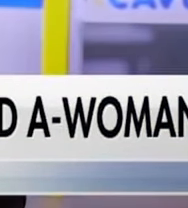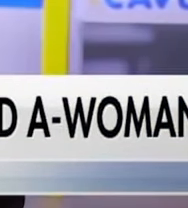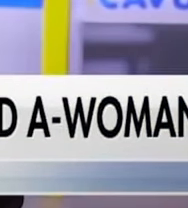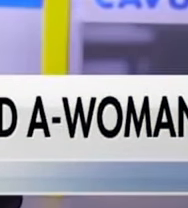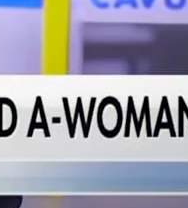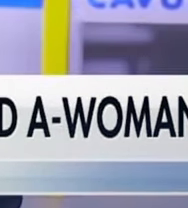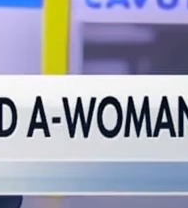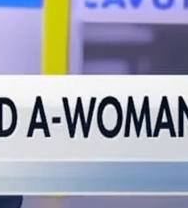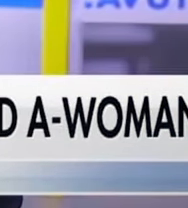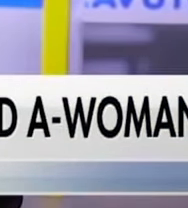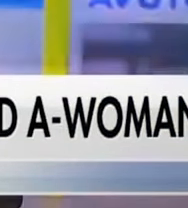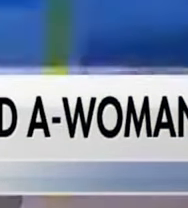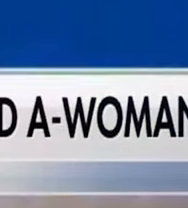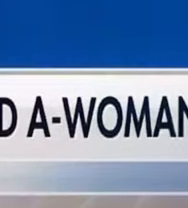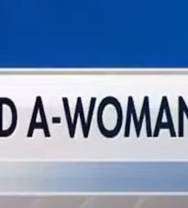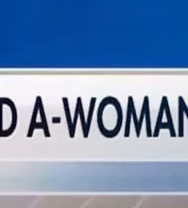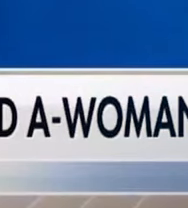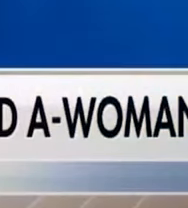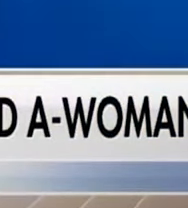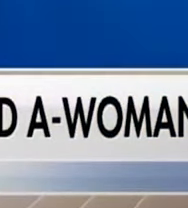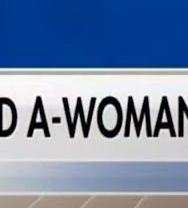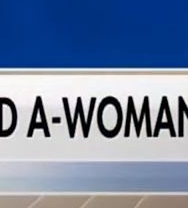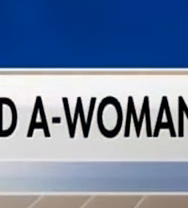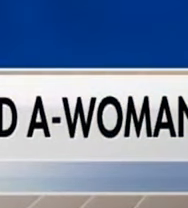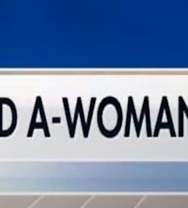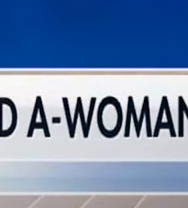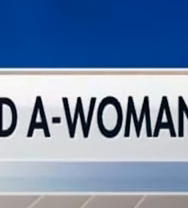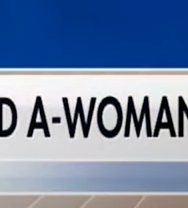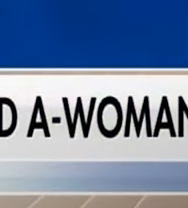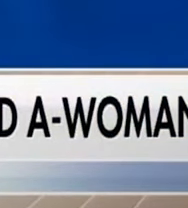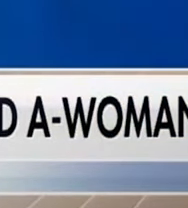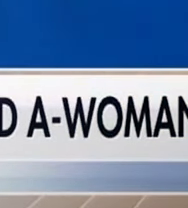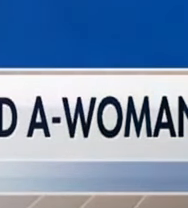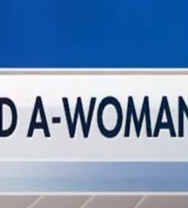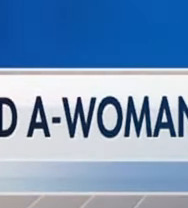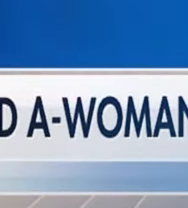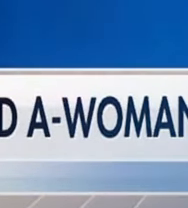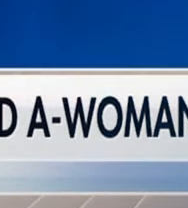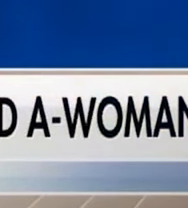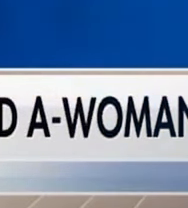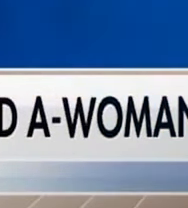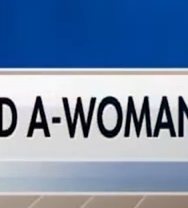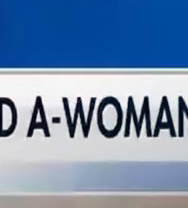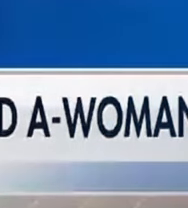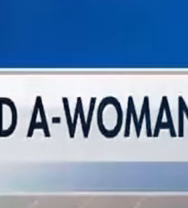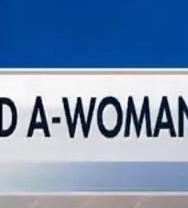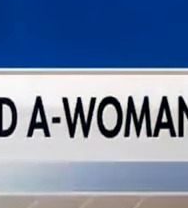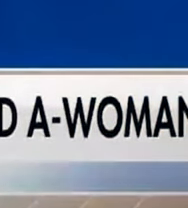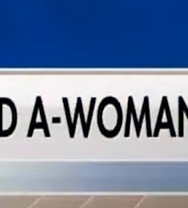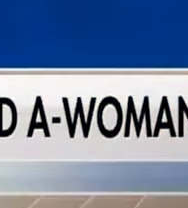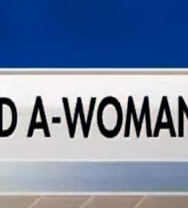that, we have, a society now that participates in orchestrated